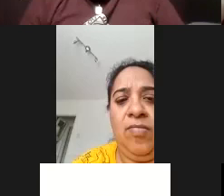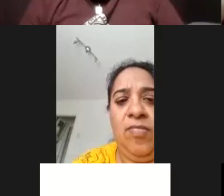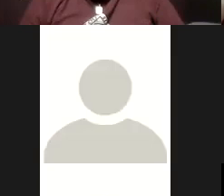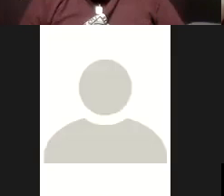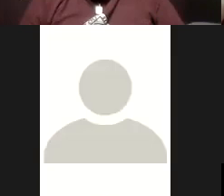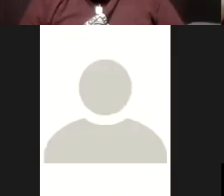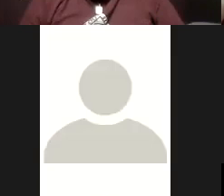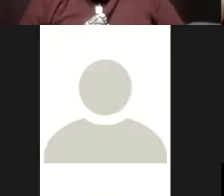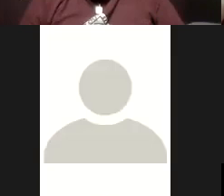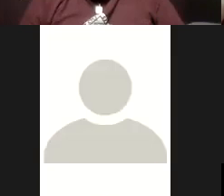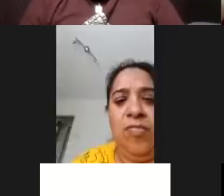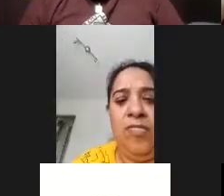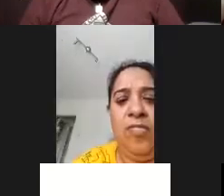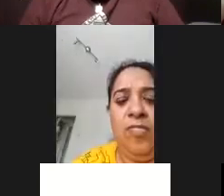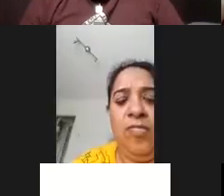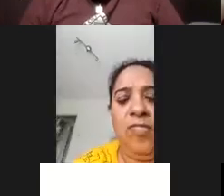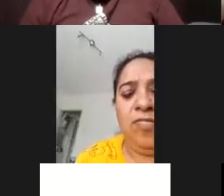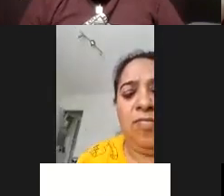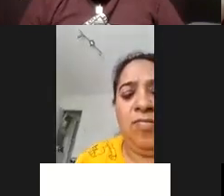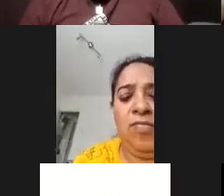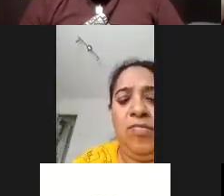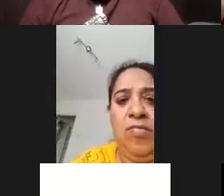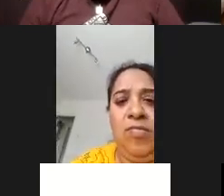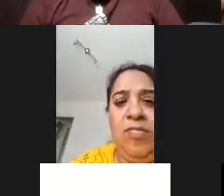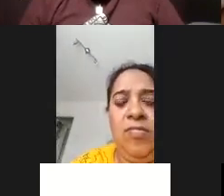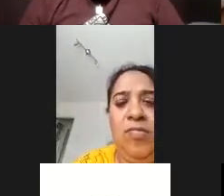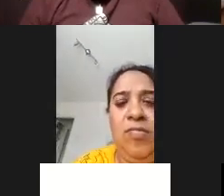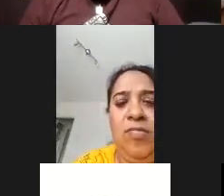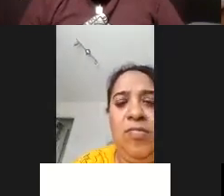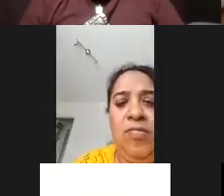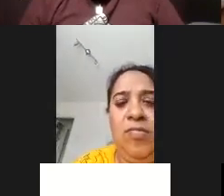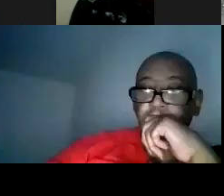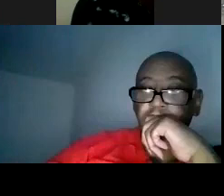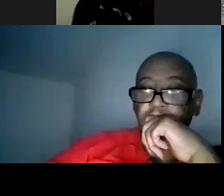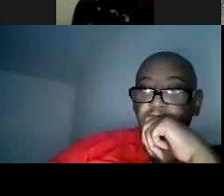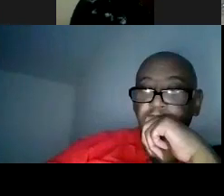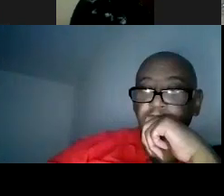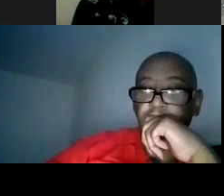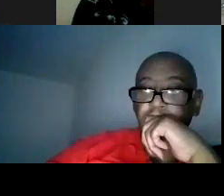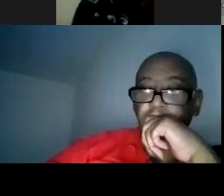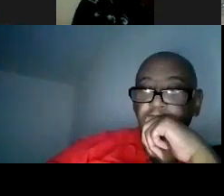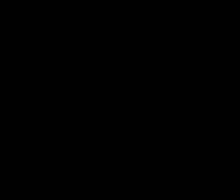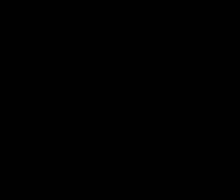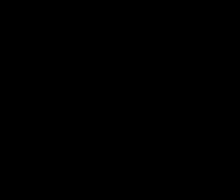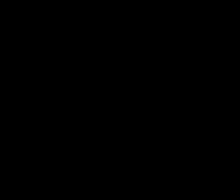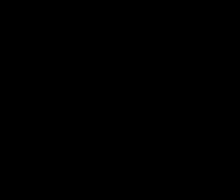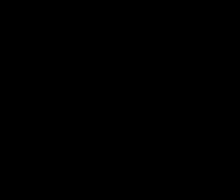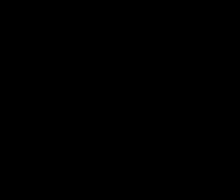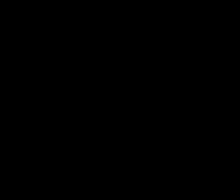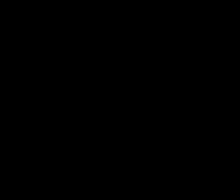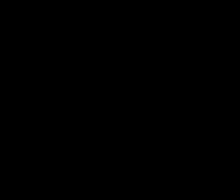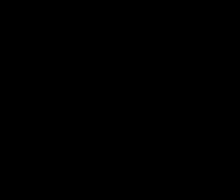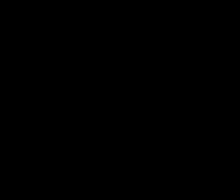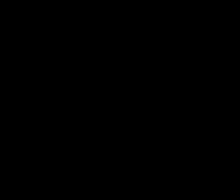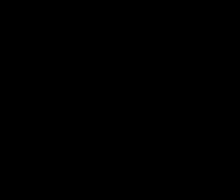was recorded and it was shared globally across the world has meant that it has really actually focused people's